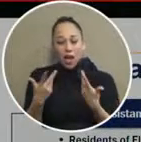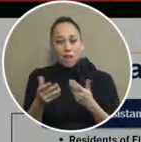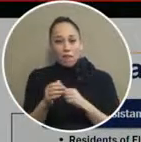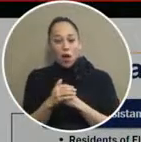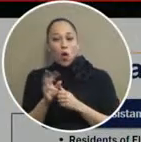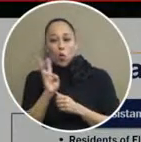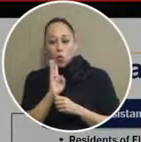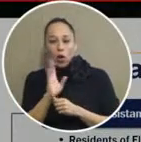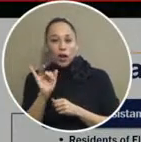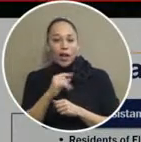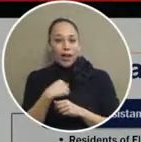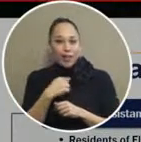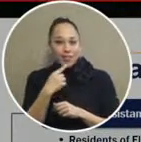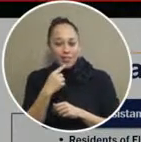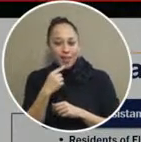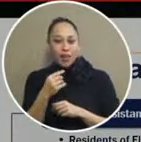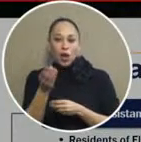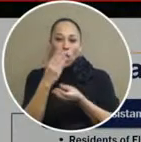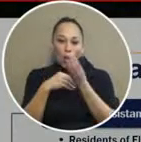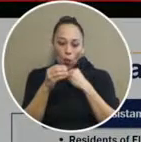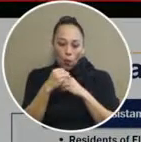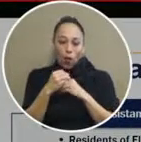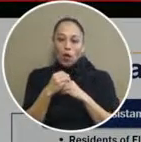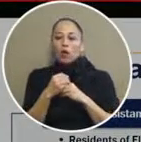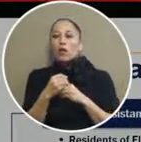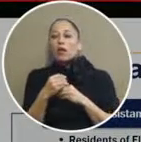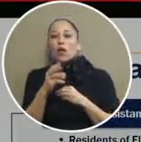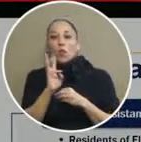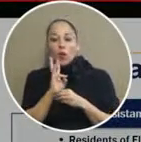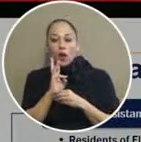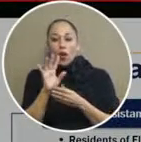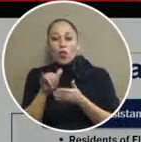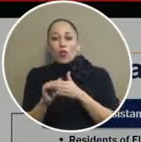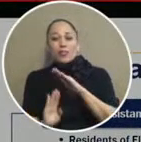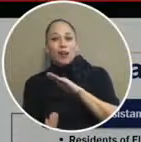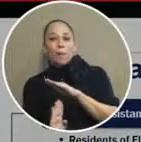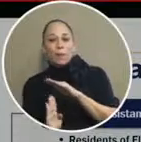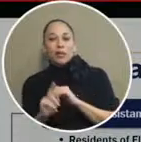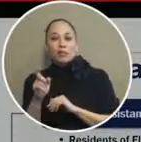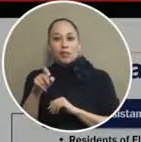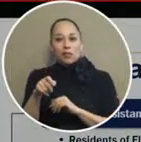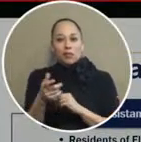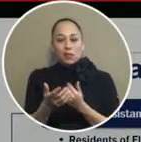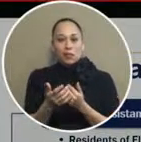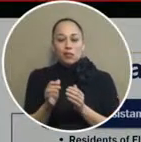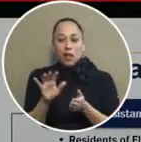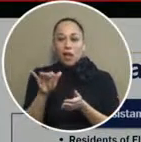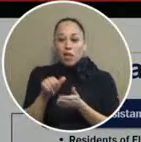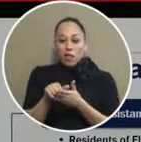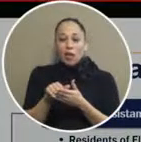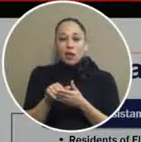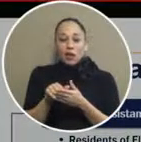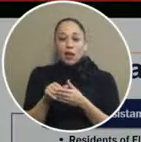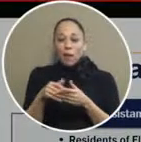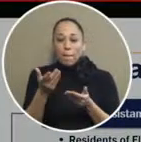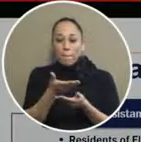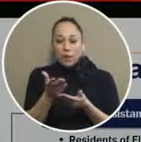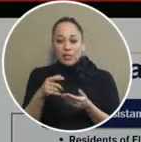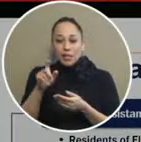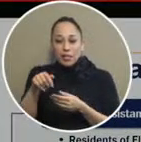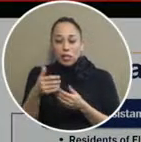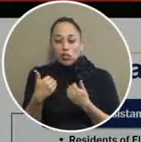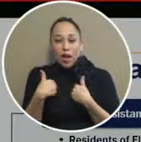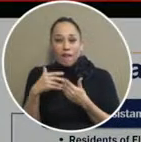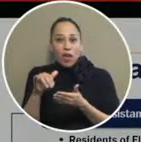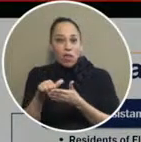water, as I mentioned, shelter, food, warmth, and water. These are the basic needs. Warmth and water, that's utilities. That's making sure that